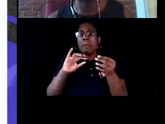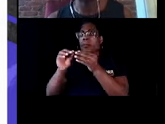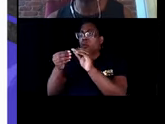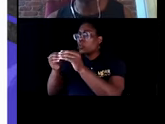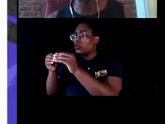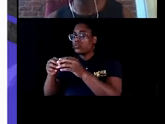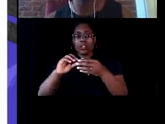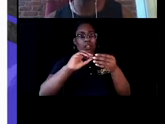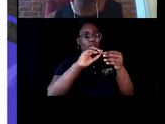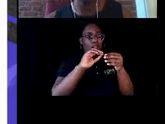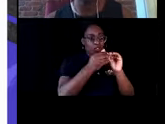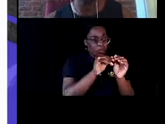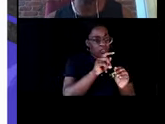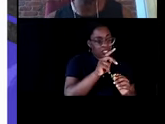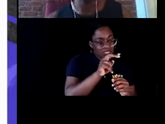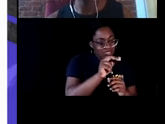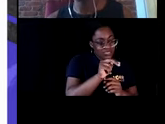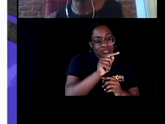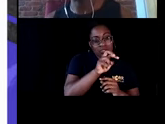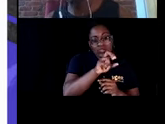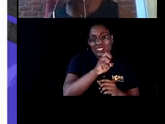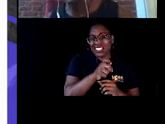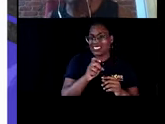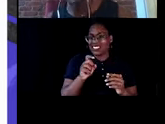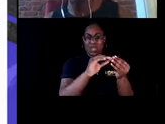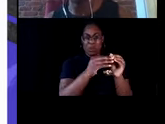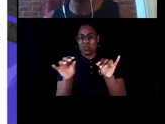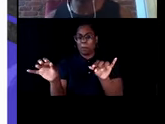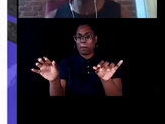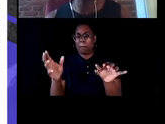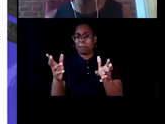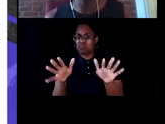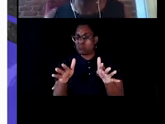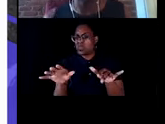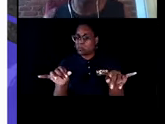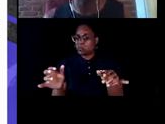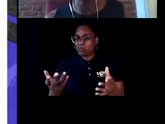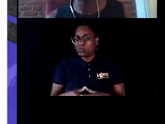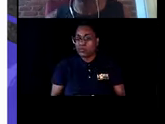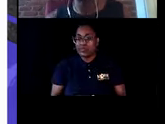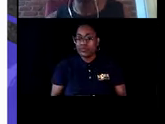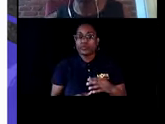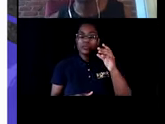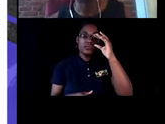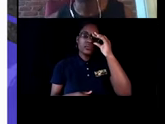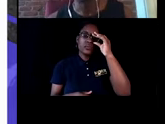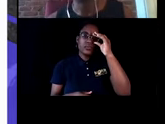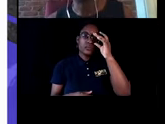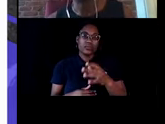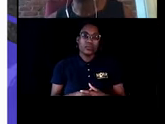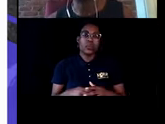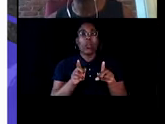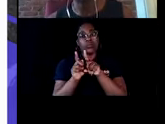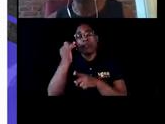one sex because that's the best way to do what you're supposed to do as a human, which is reproduce heterosexually.